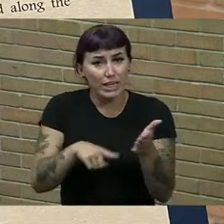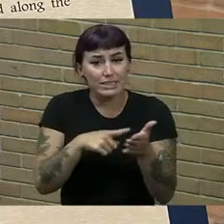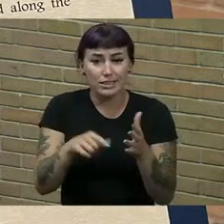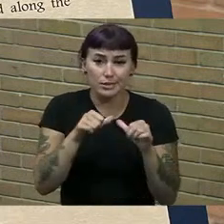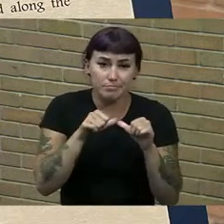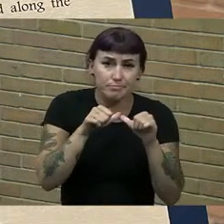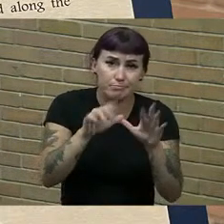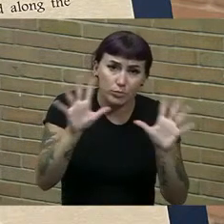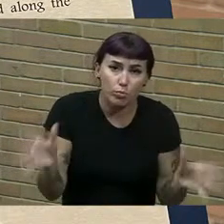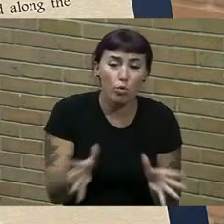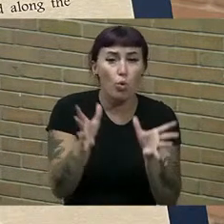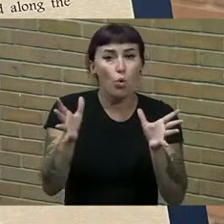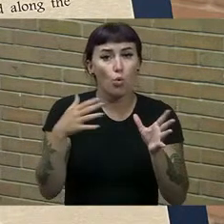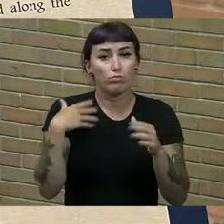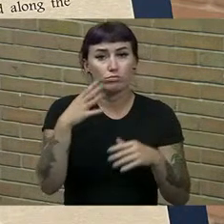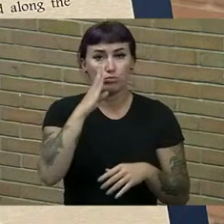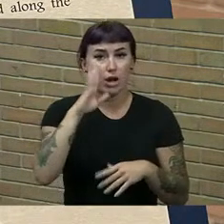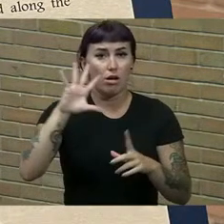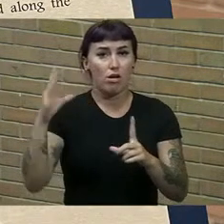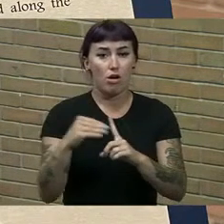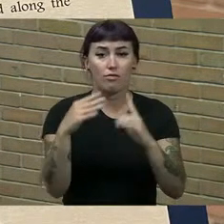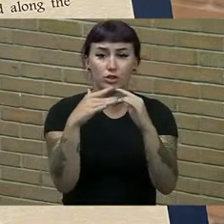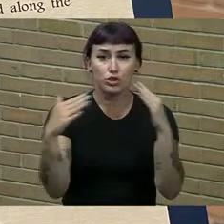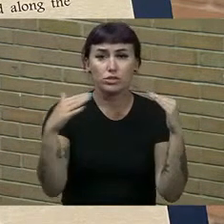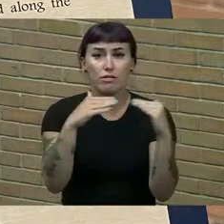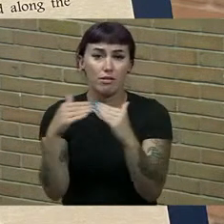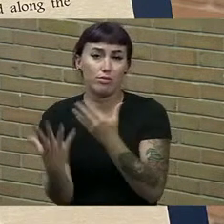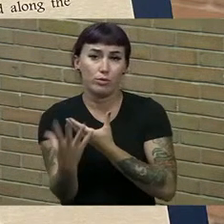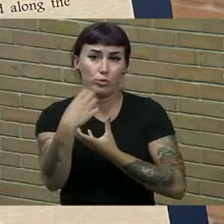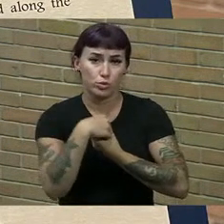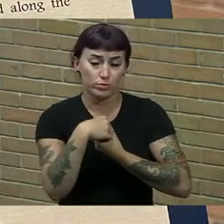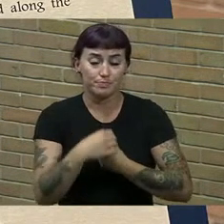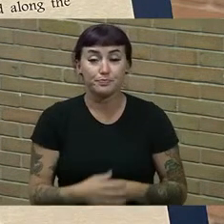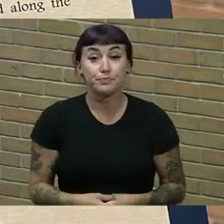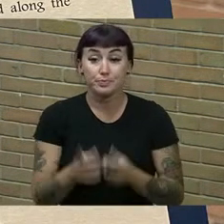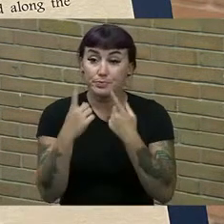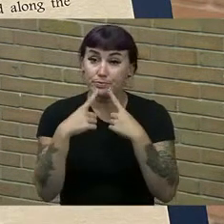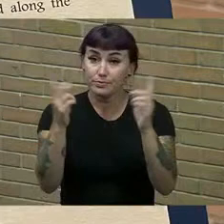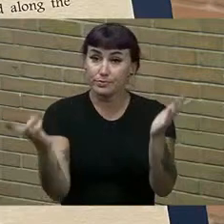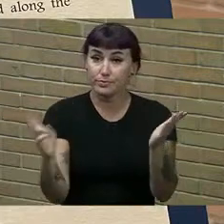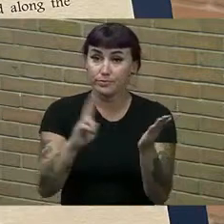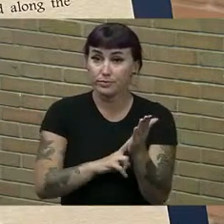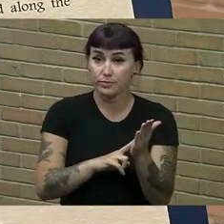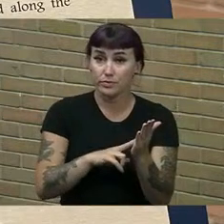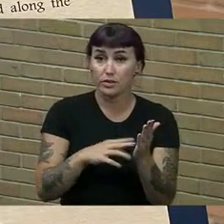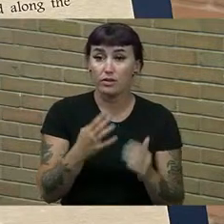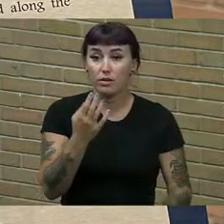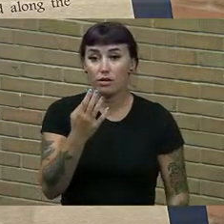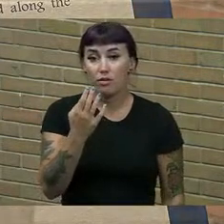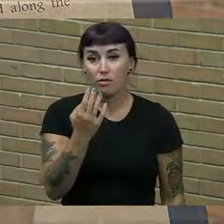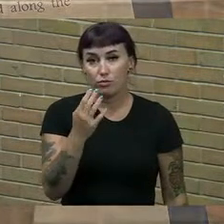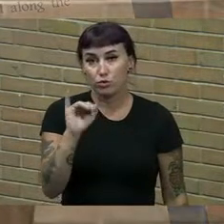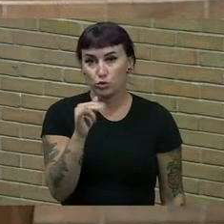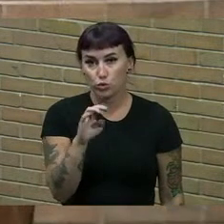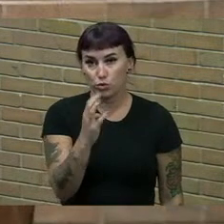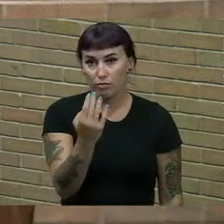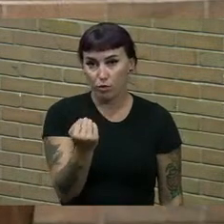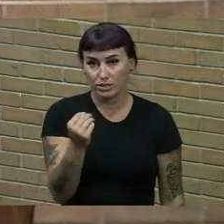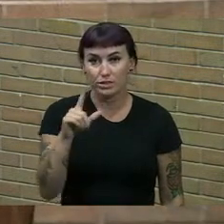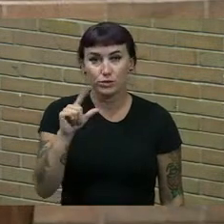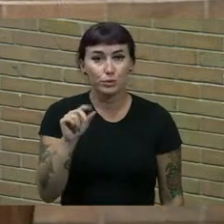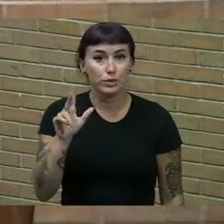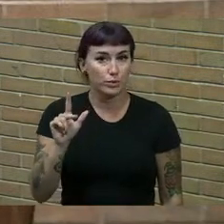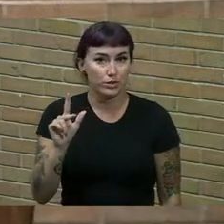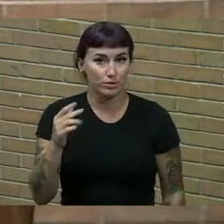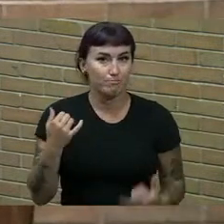of diversity, equity, and inclusion. And this proclamation is signed on the 14th day of June,